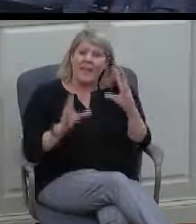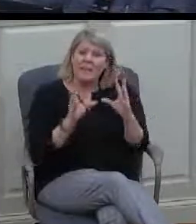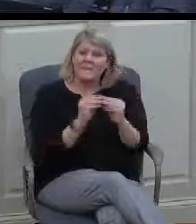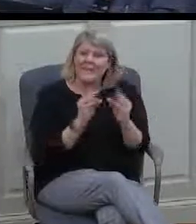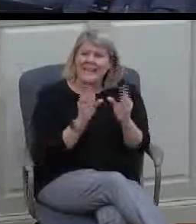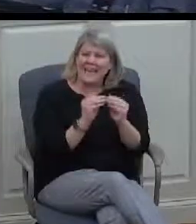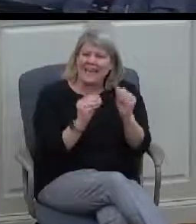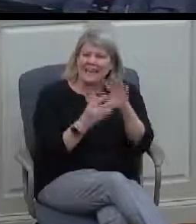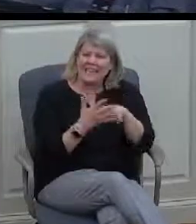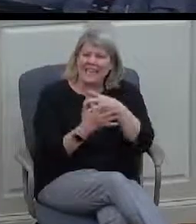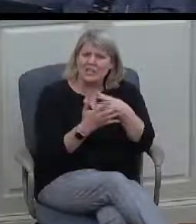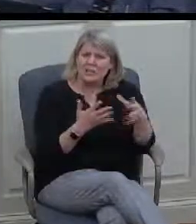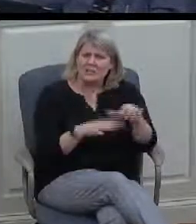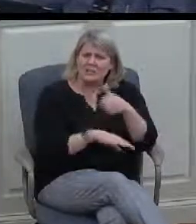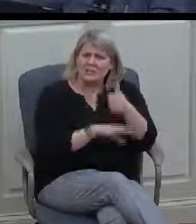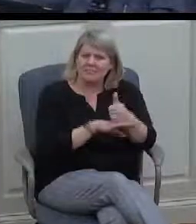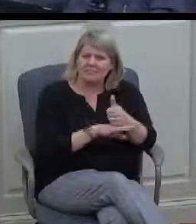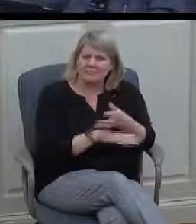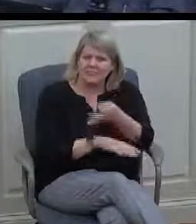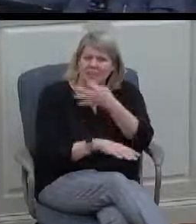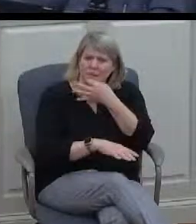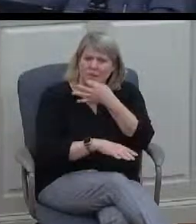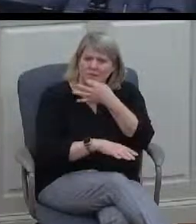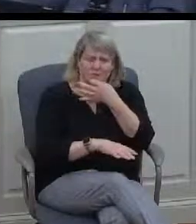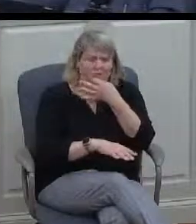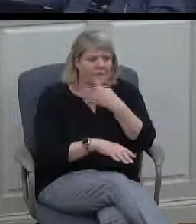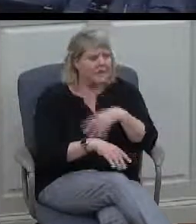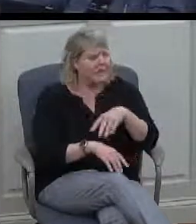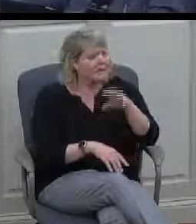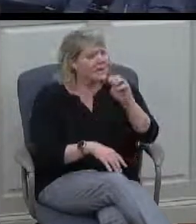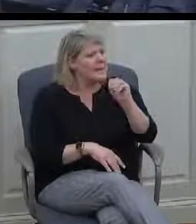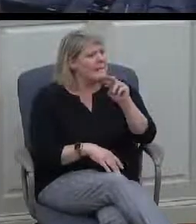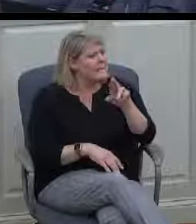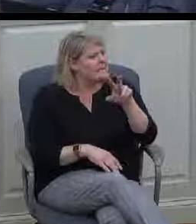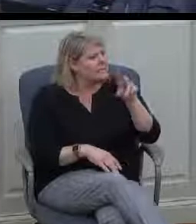maybe. Do you think, Mr. Dexter, is there a meeting